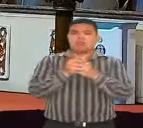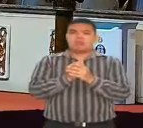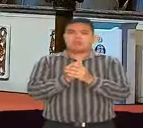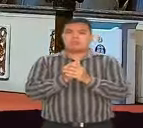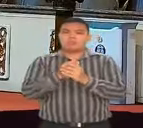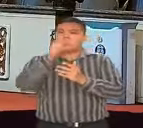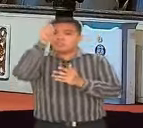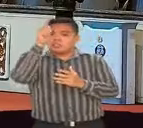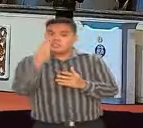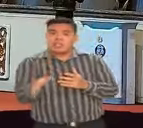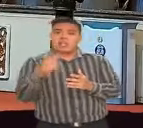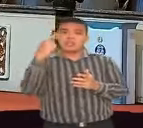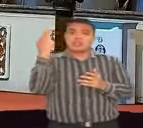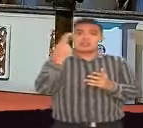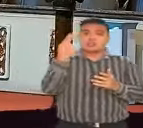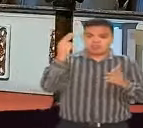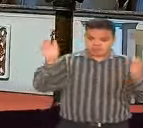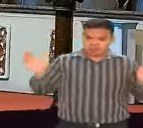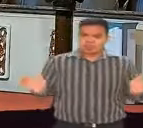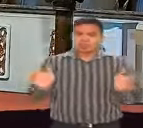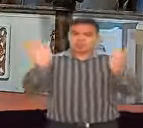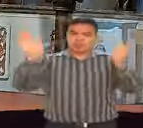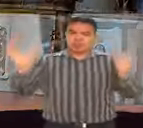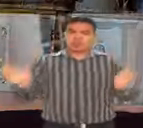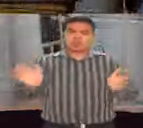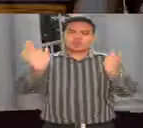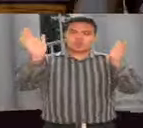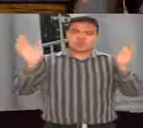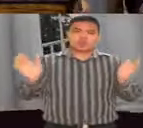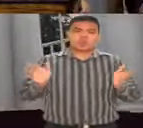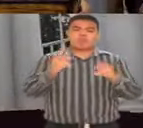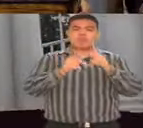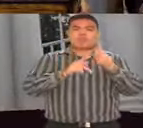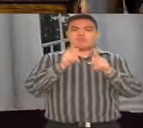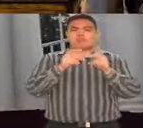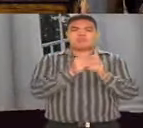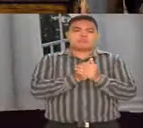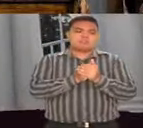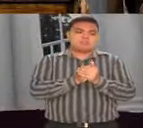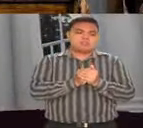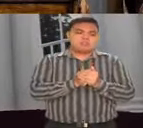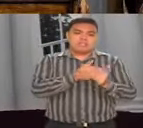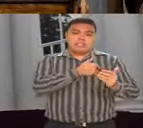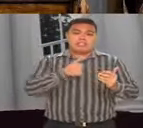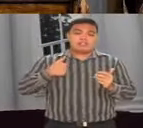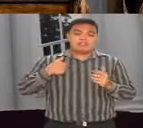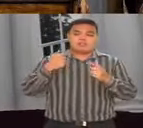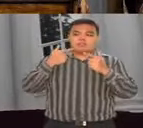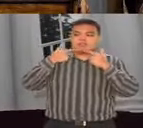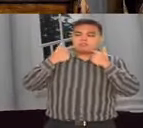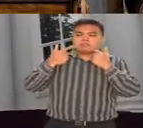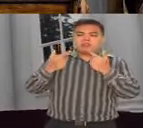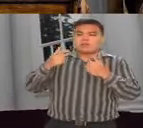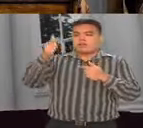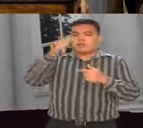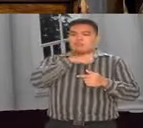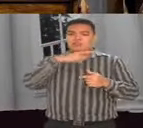use courageous people. Look at verse number 12, chapter 6, verse number 12. And Gideon said unto him,